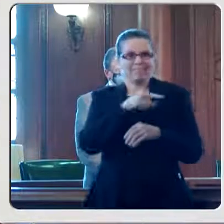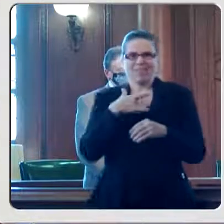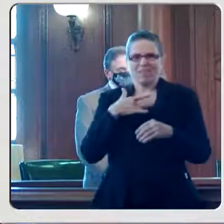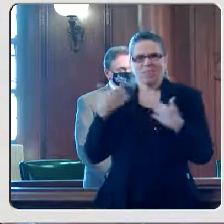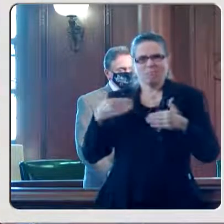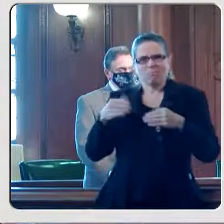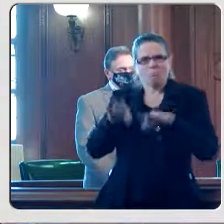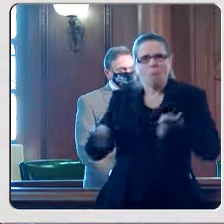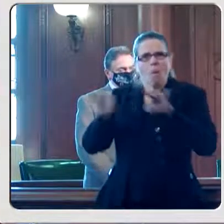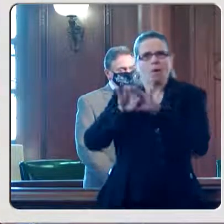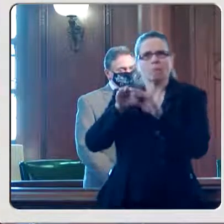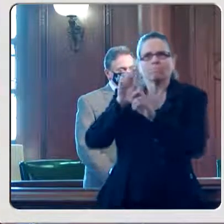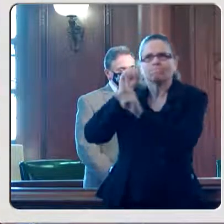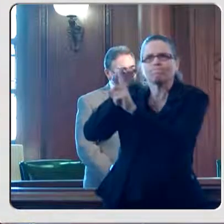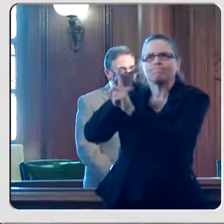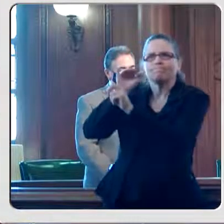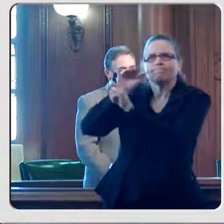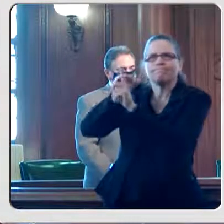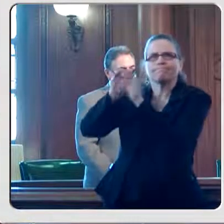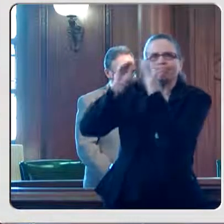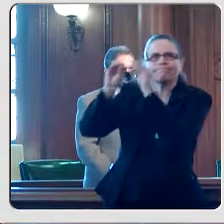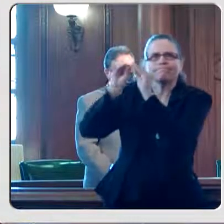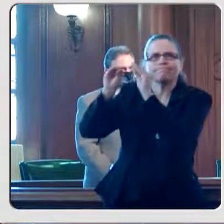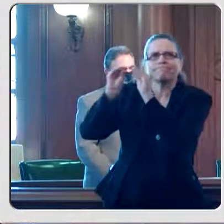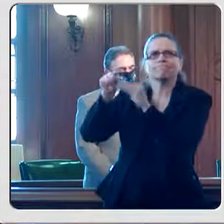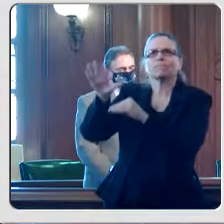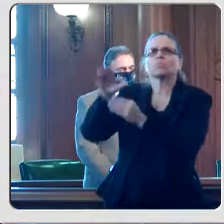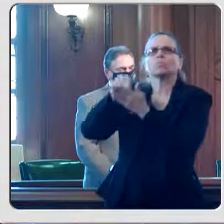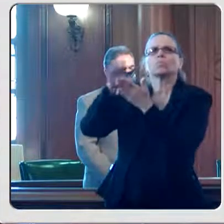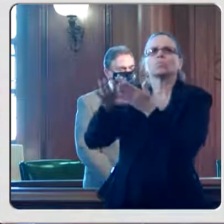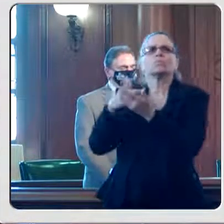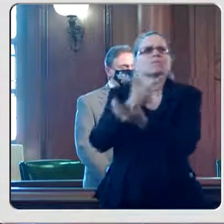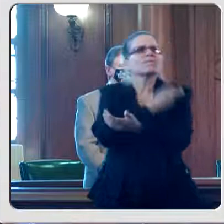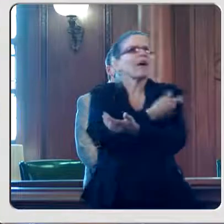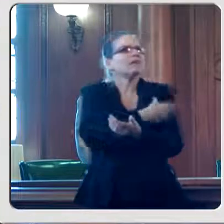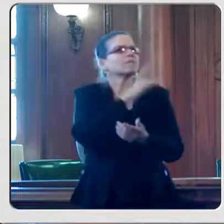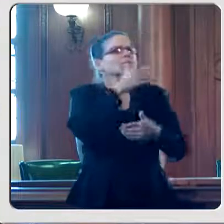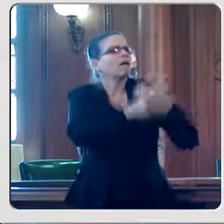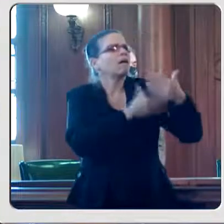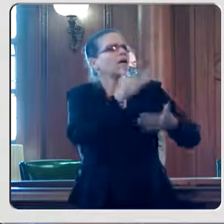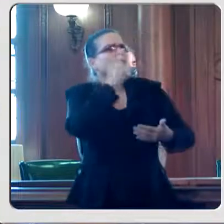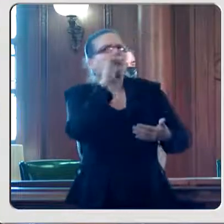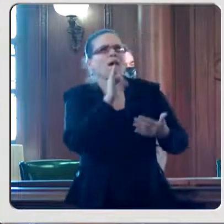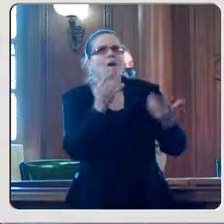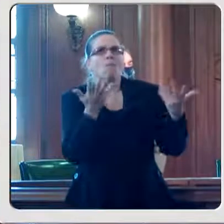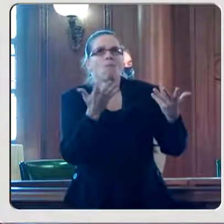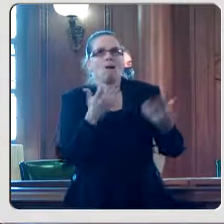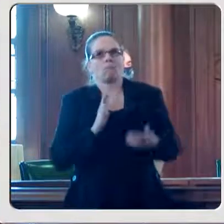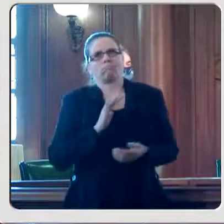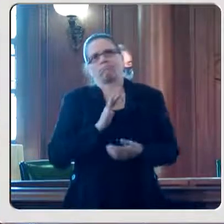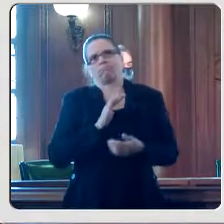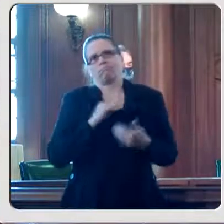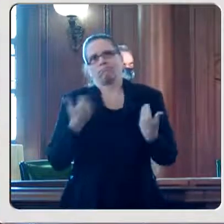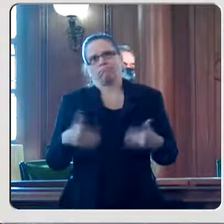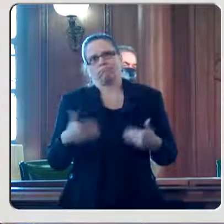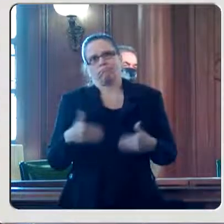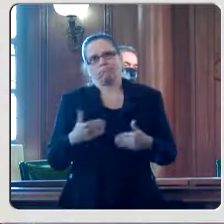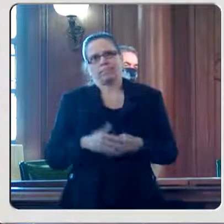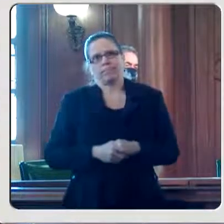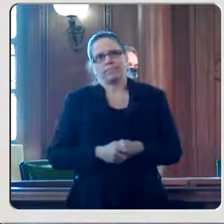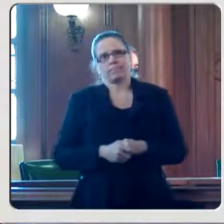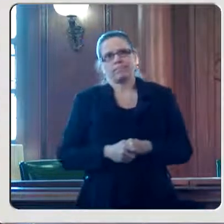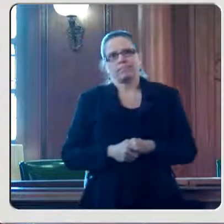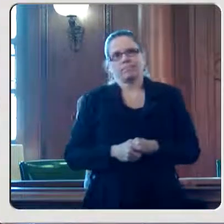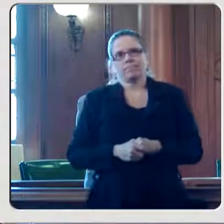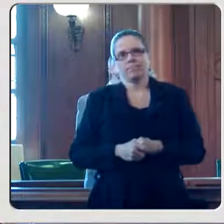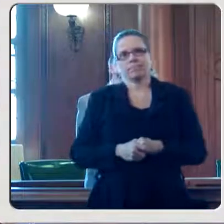around the vaccination process. Teachers, I have been asked, and I'm going to make this statement just